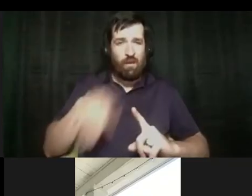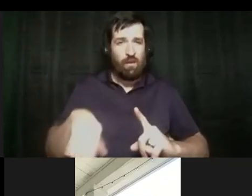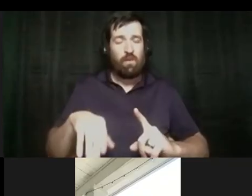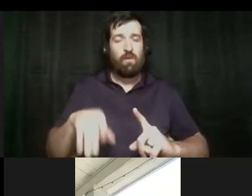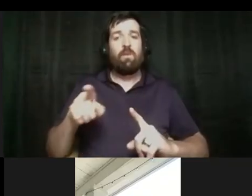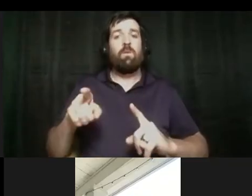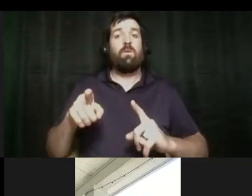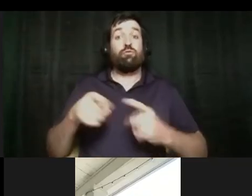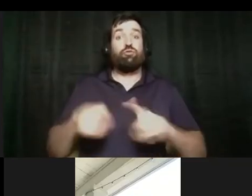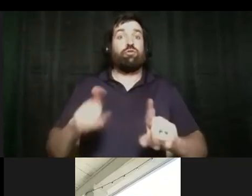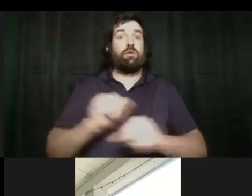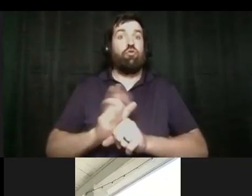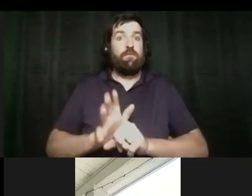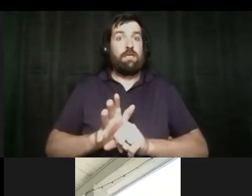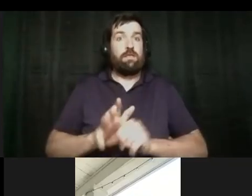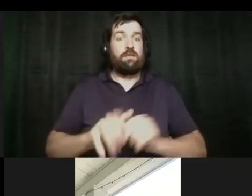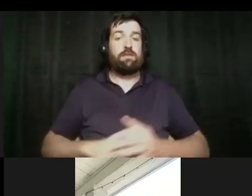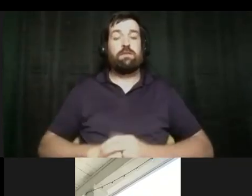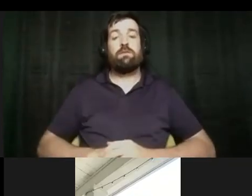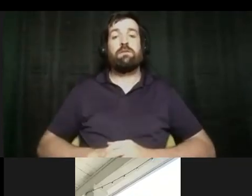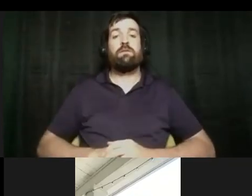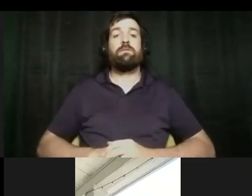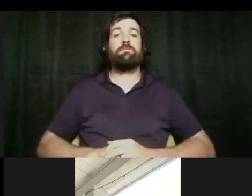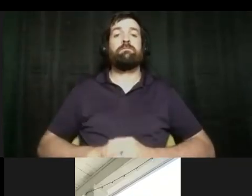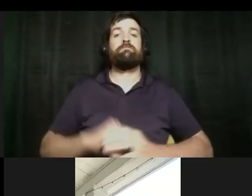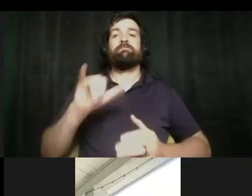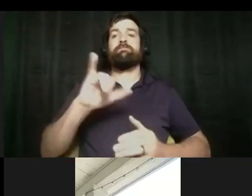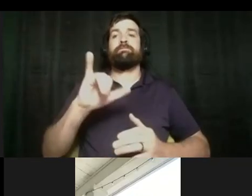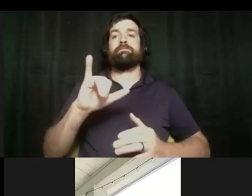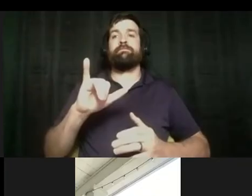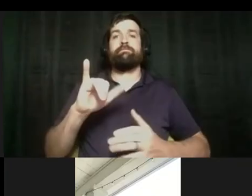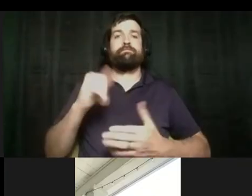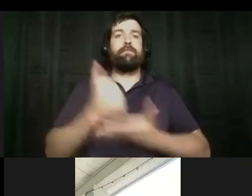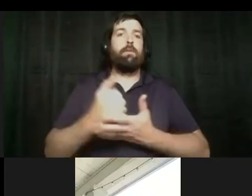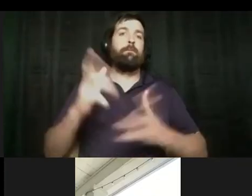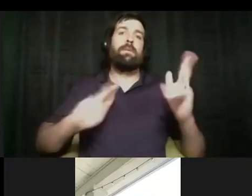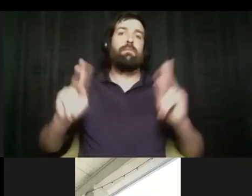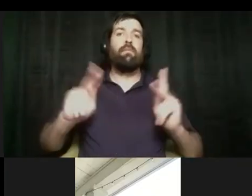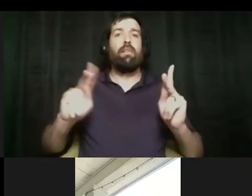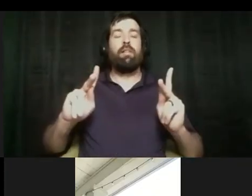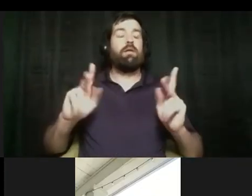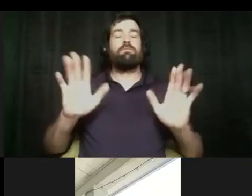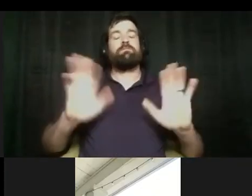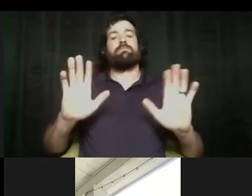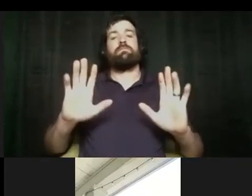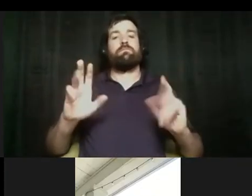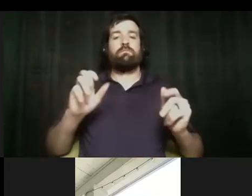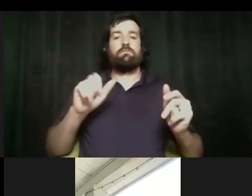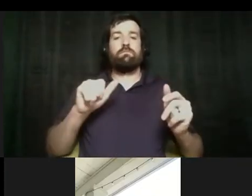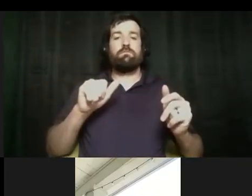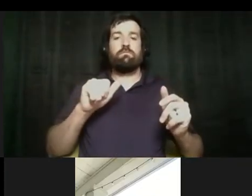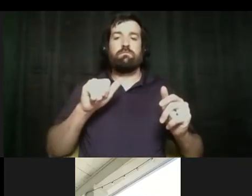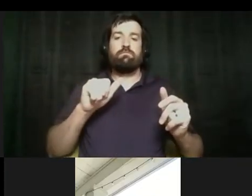during the COVID? Like help people, or no, is not kind